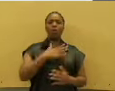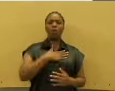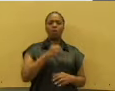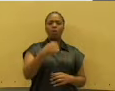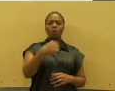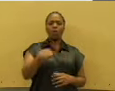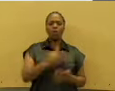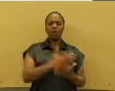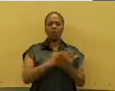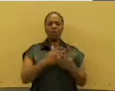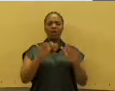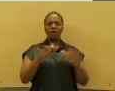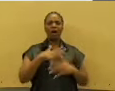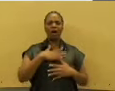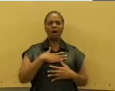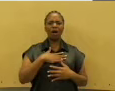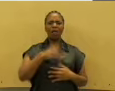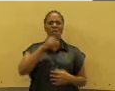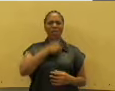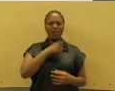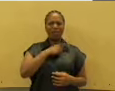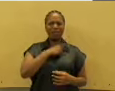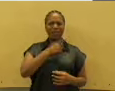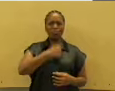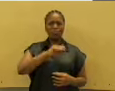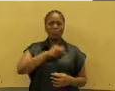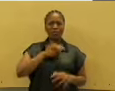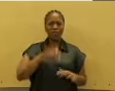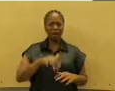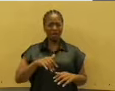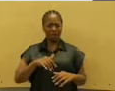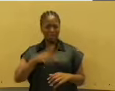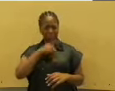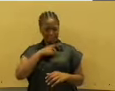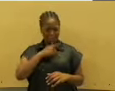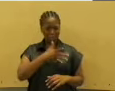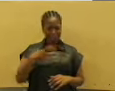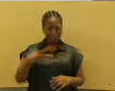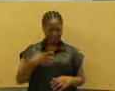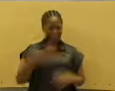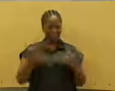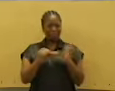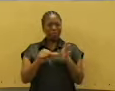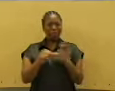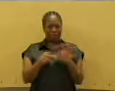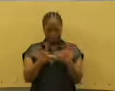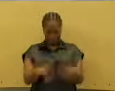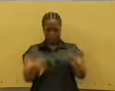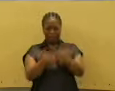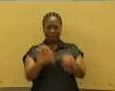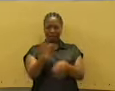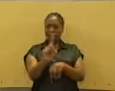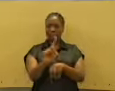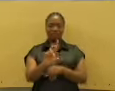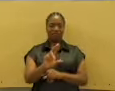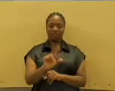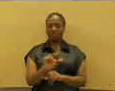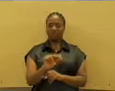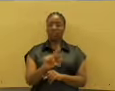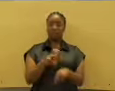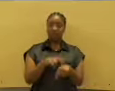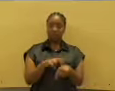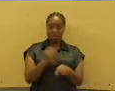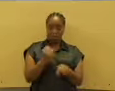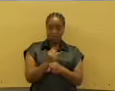people might even ask, but why do we have to care about trans people? Why are we caring about women? Why are we? It's about making a space or a society